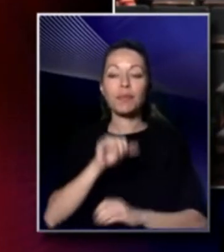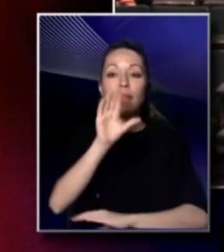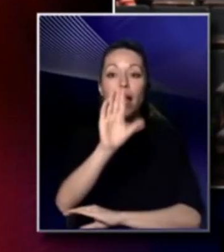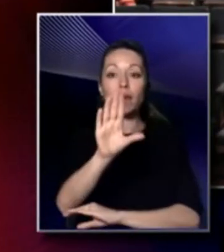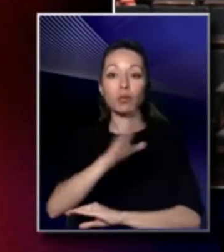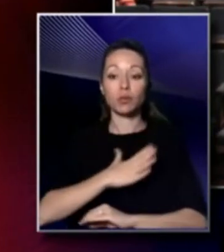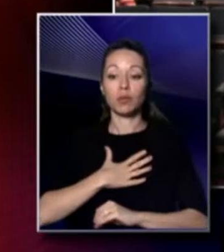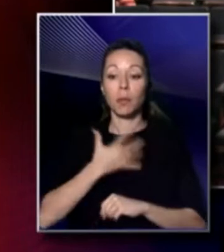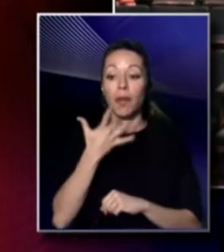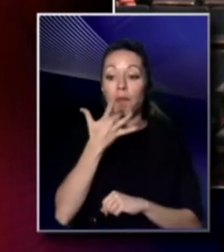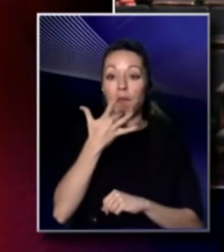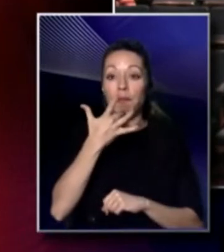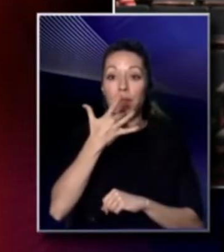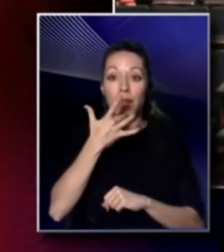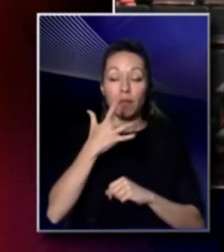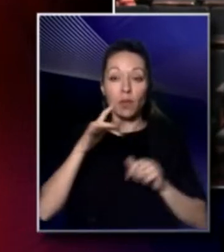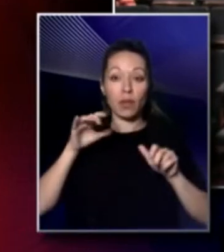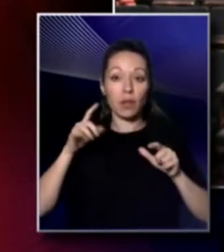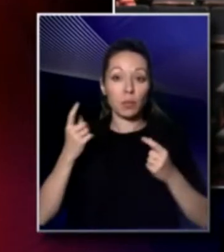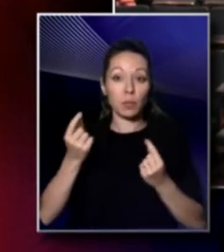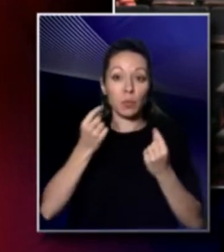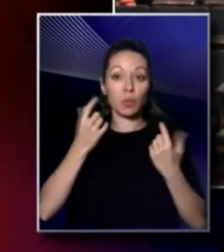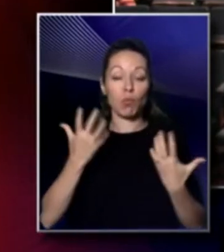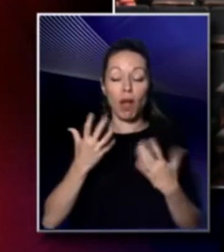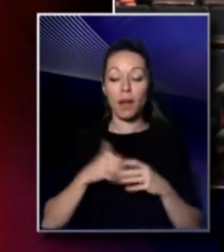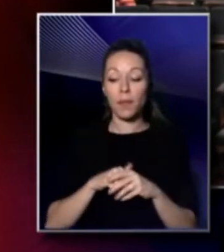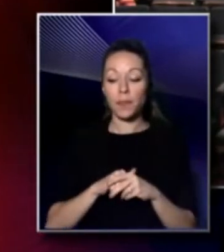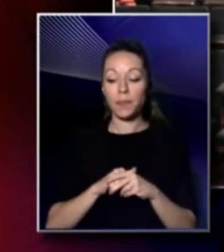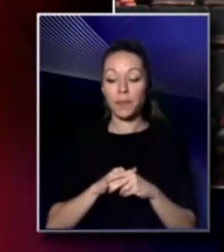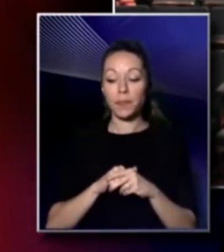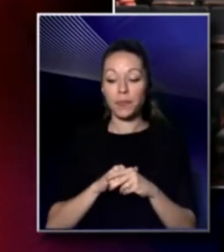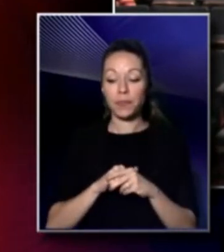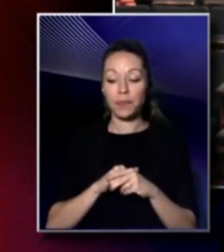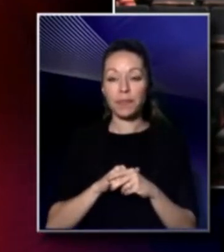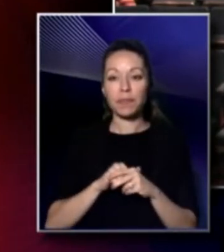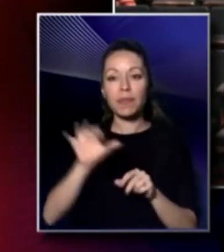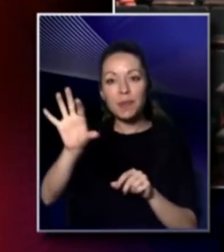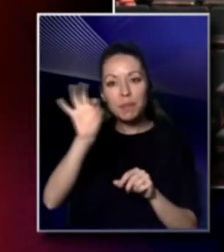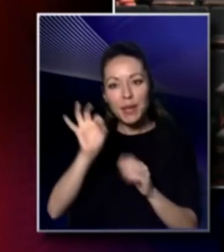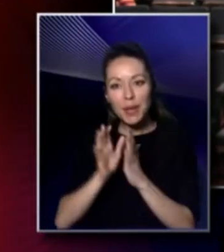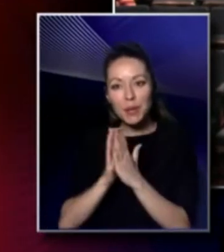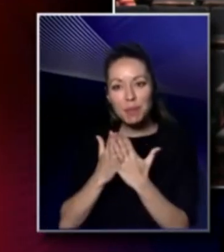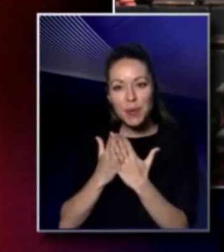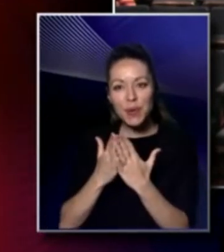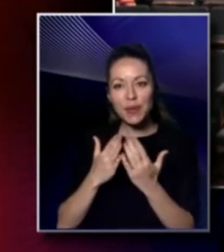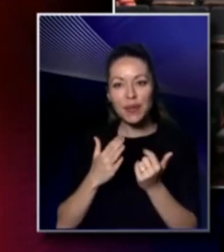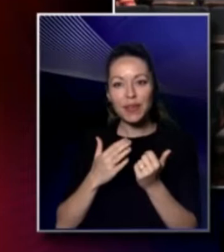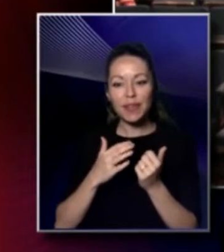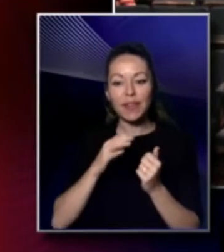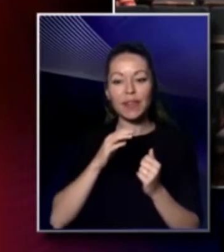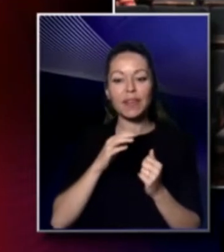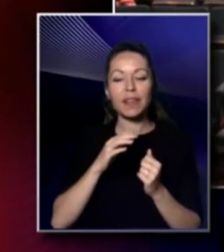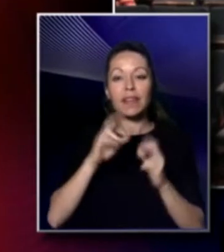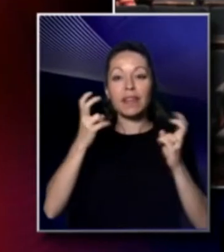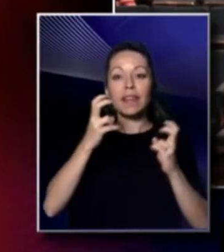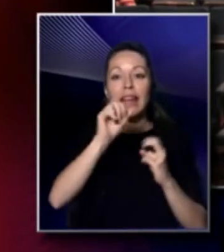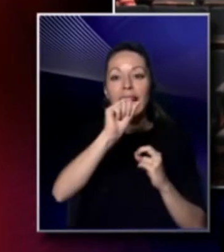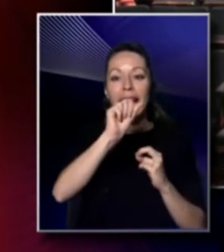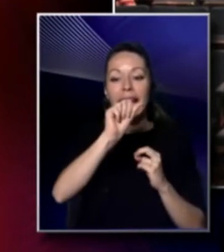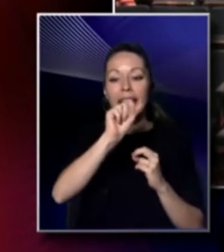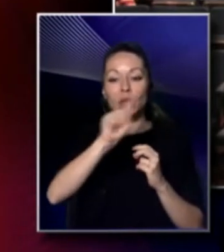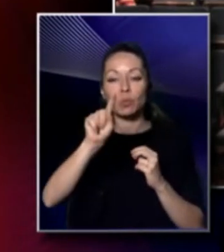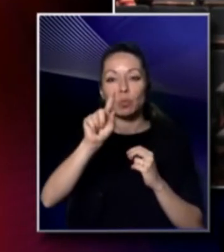my favorite activity was picking out a book. I got A to Z Mystery,